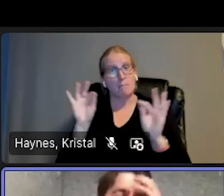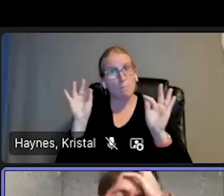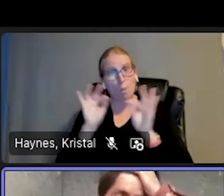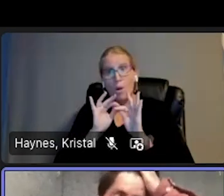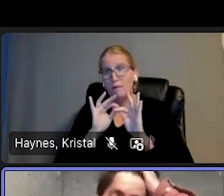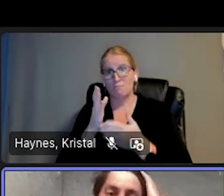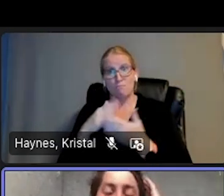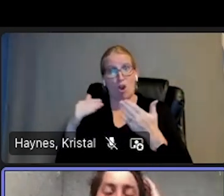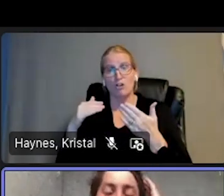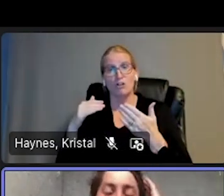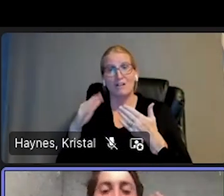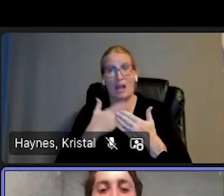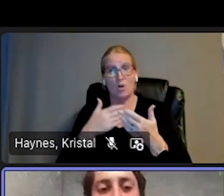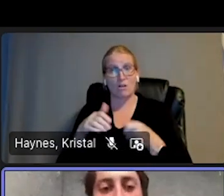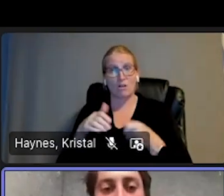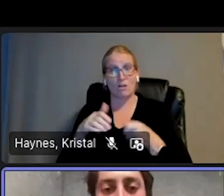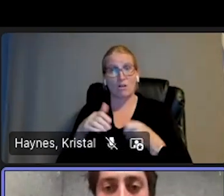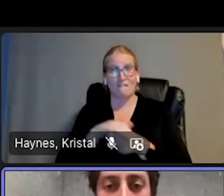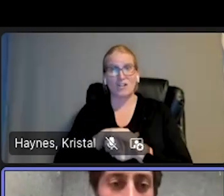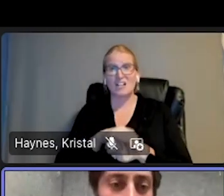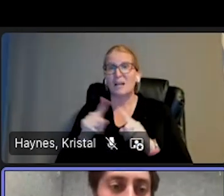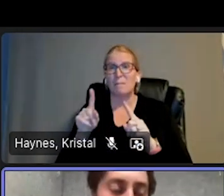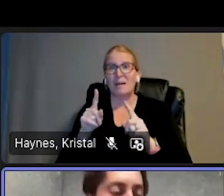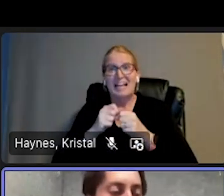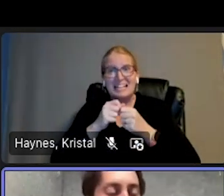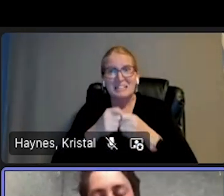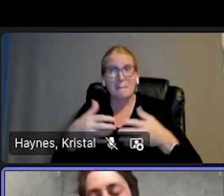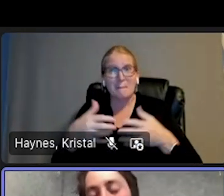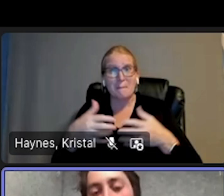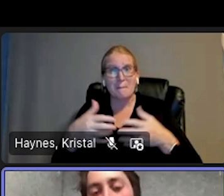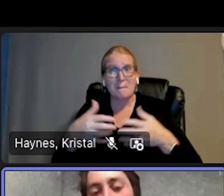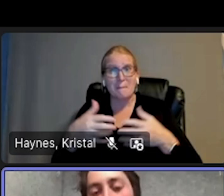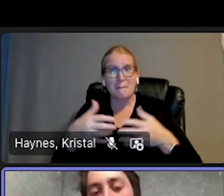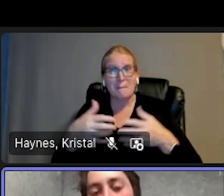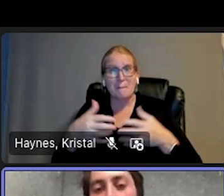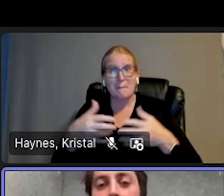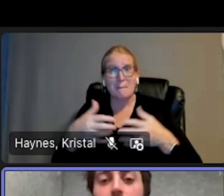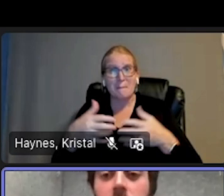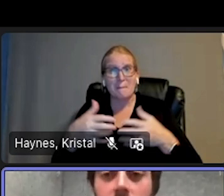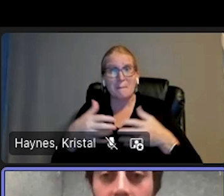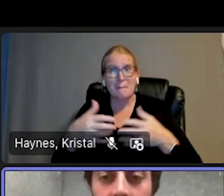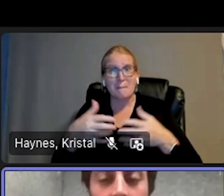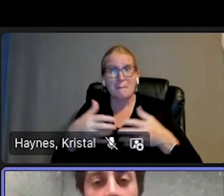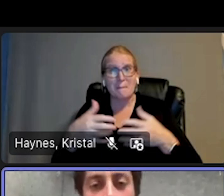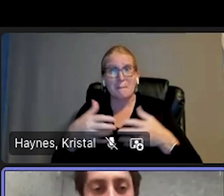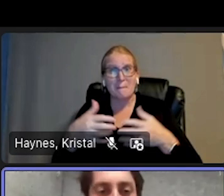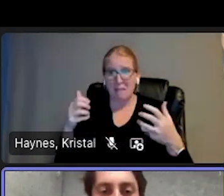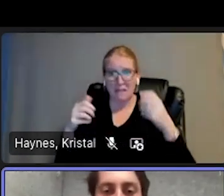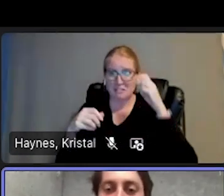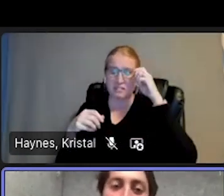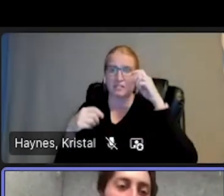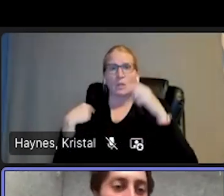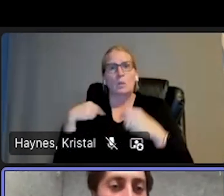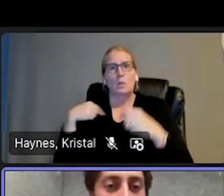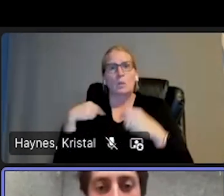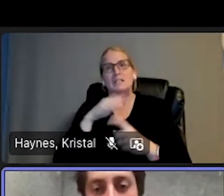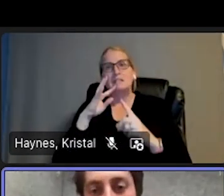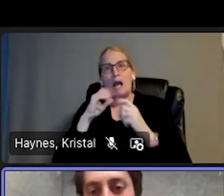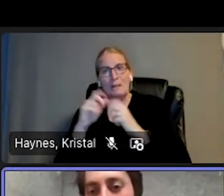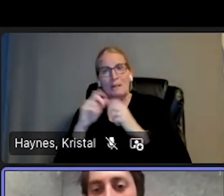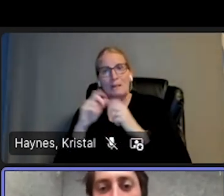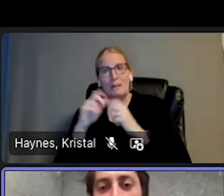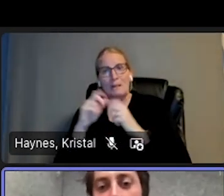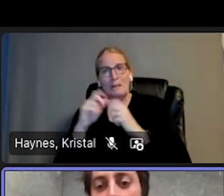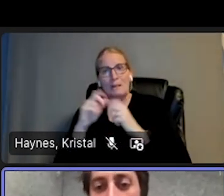we looked at, we talked to people and looked at coverage across the state, 80% of businesses said that their mobile